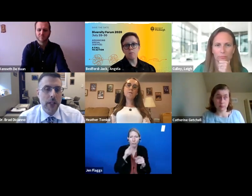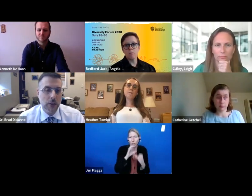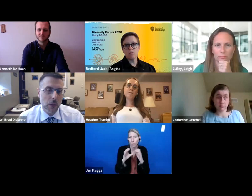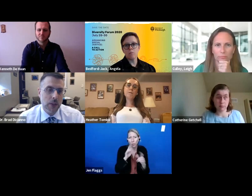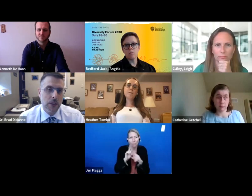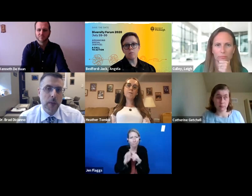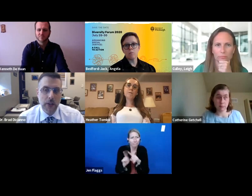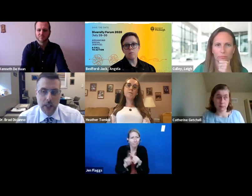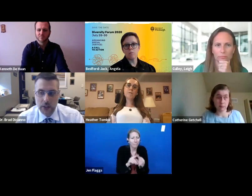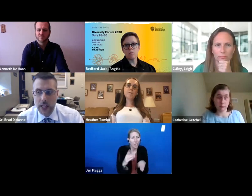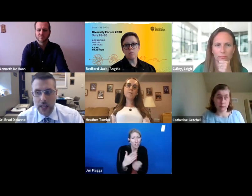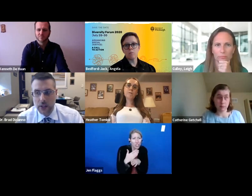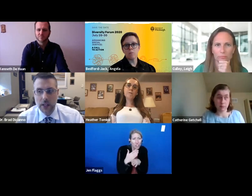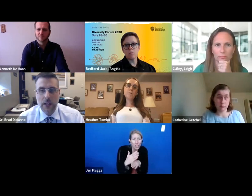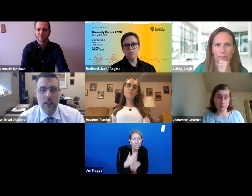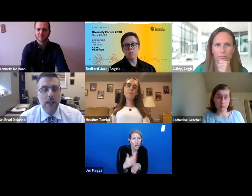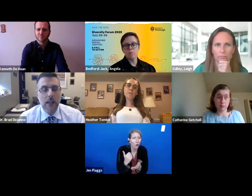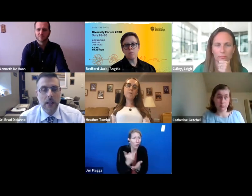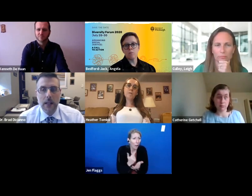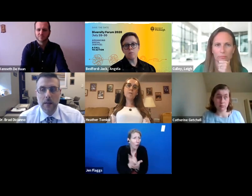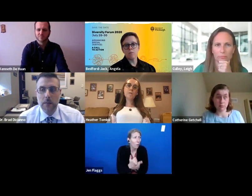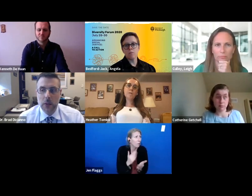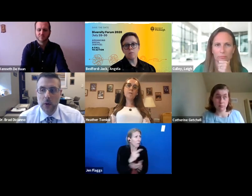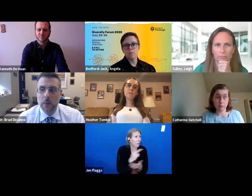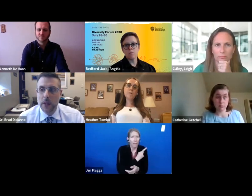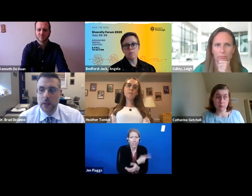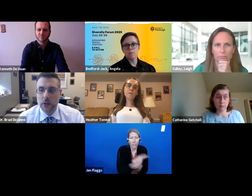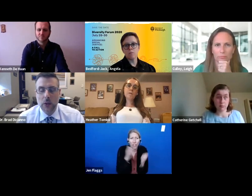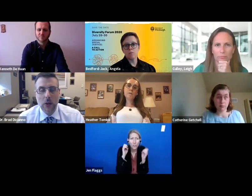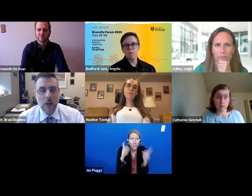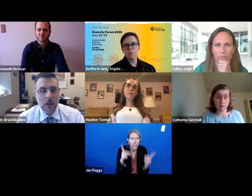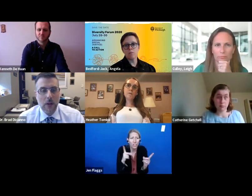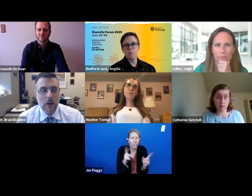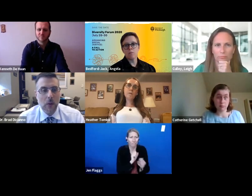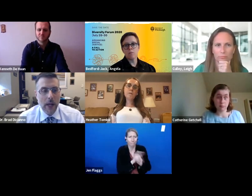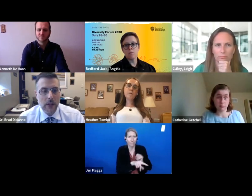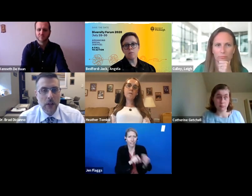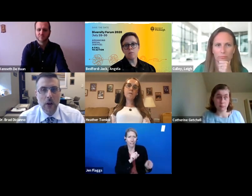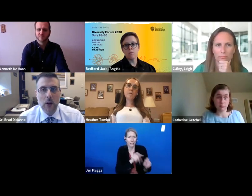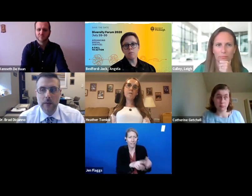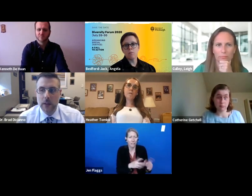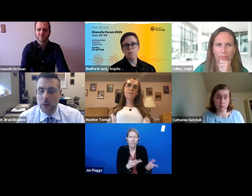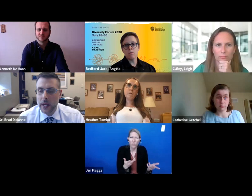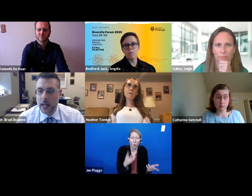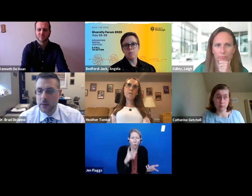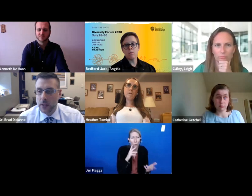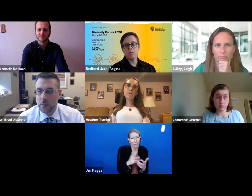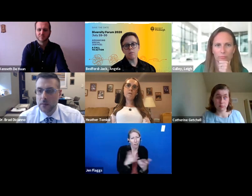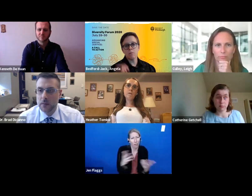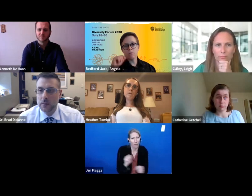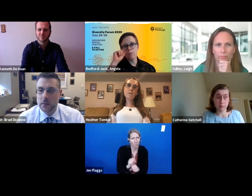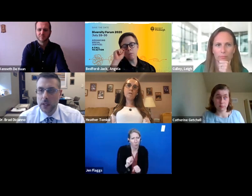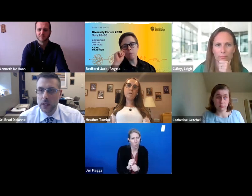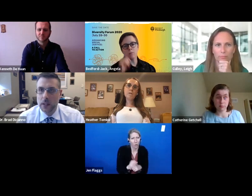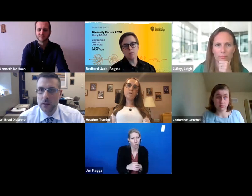share resources, patient education. So there's still a ways to go, even though we have